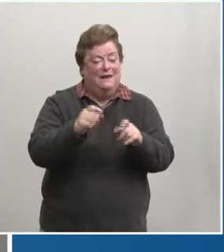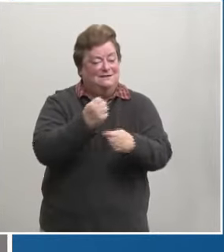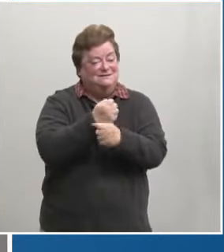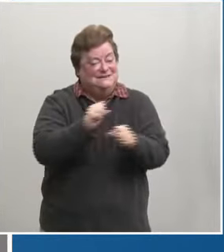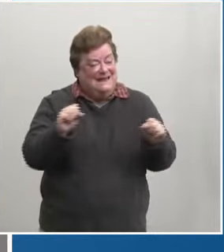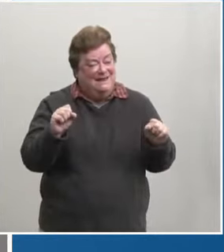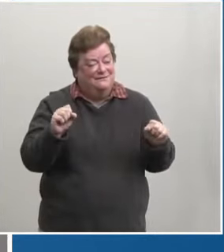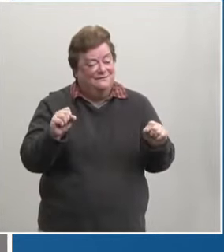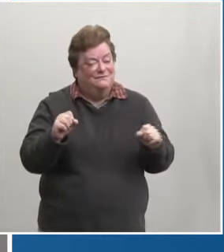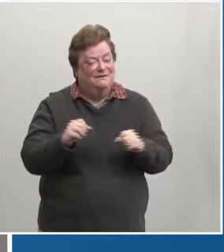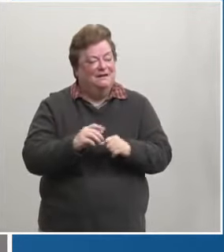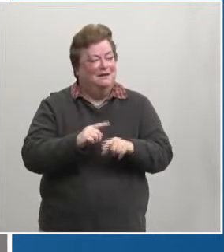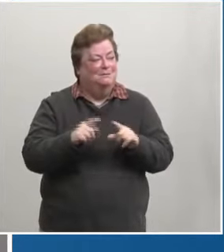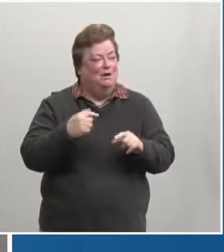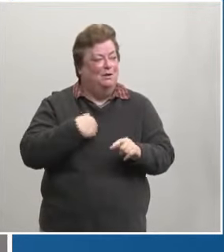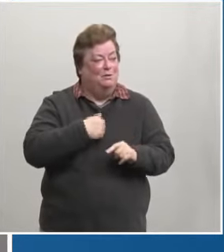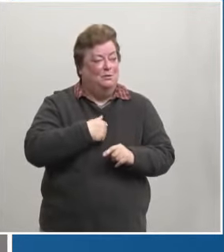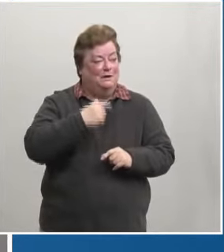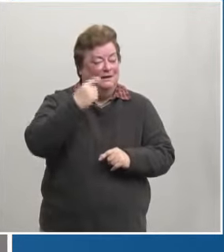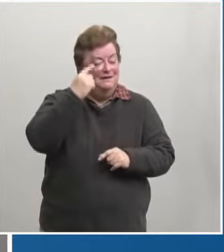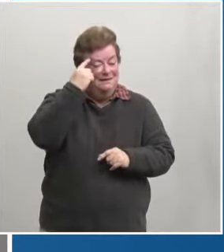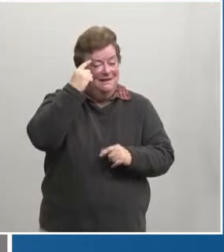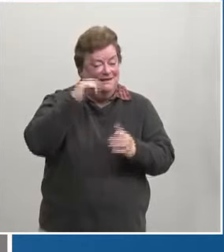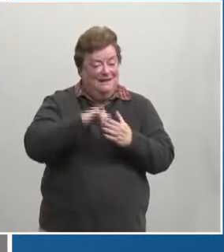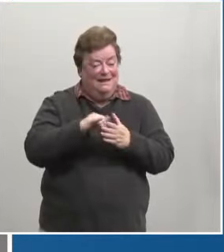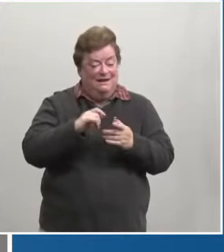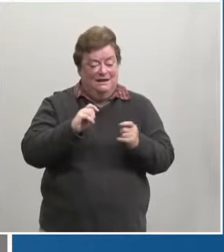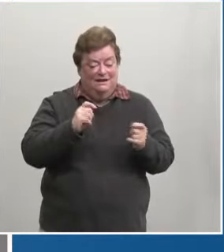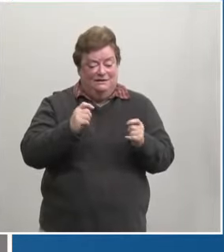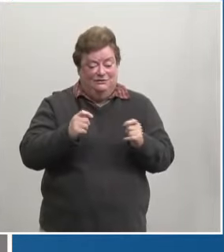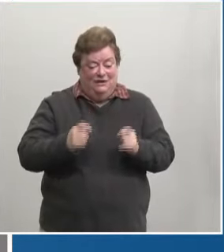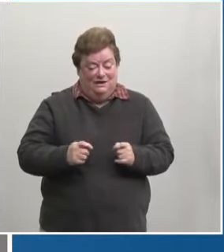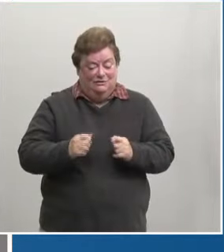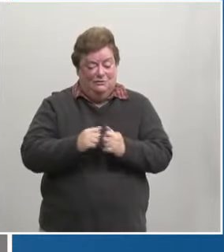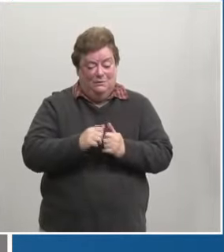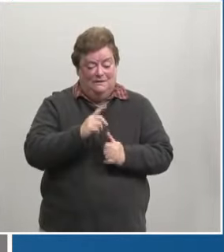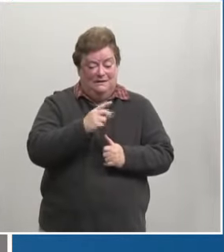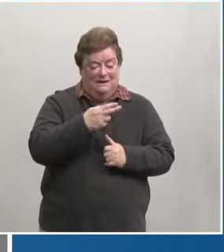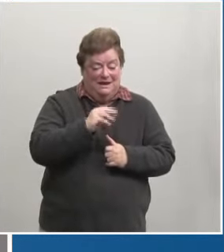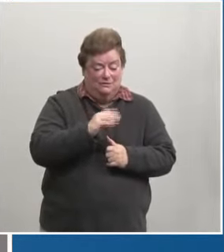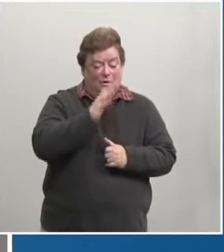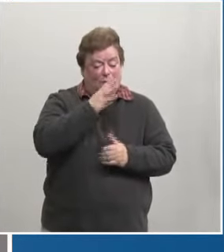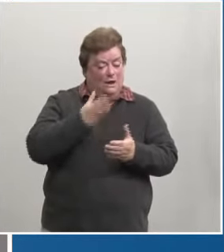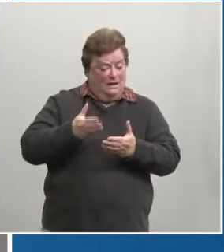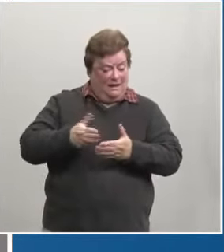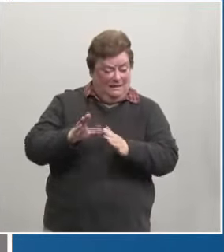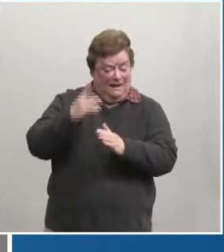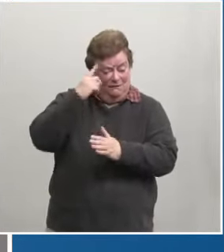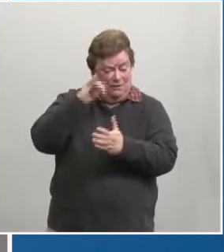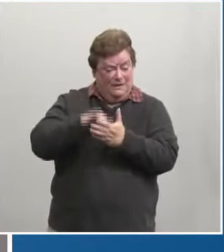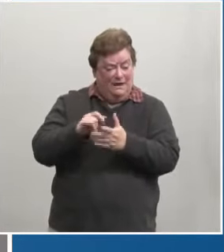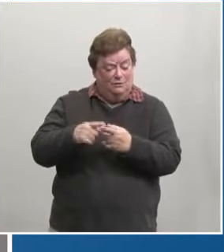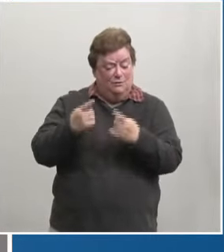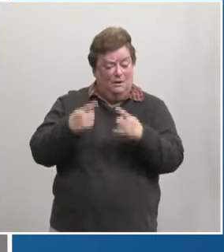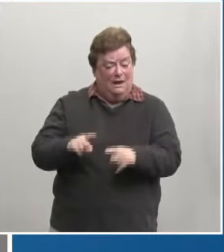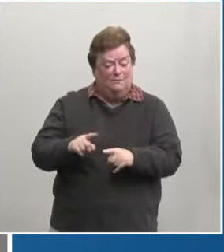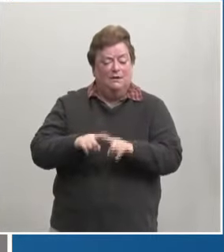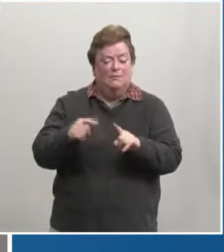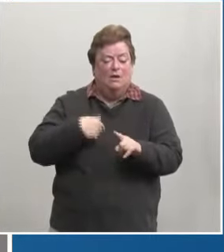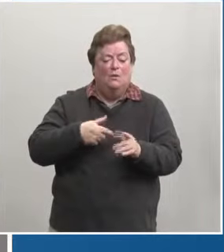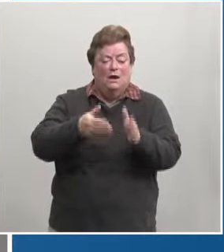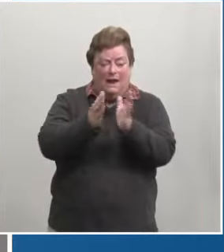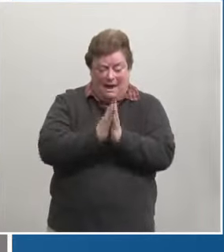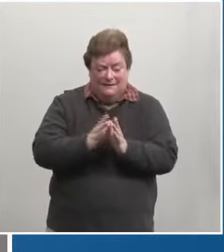And so we do think that these modifications to the directed health measures will allow for that. And we're asking the public